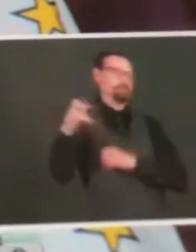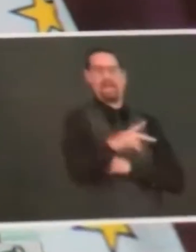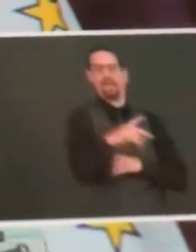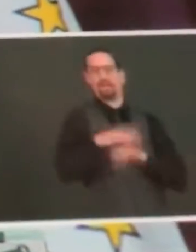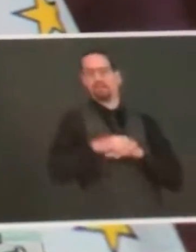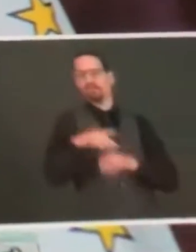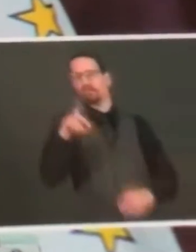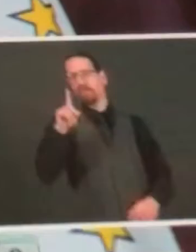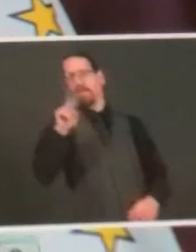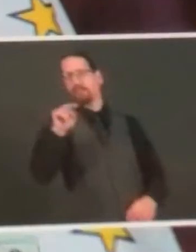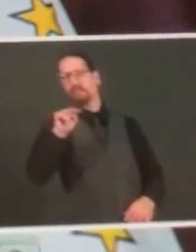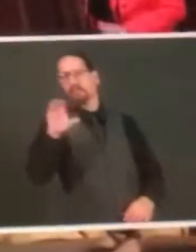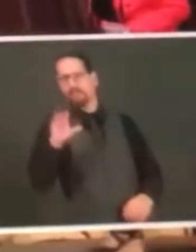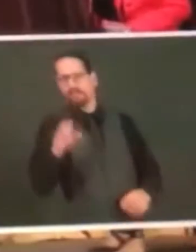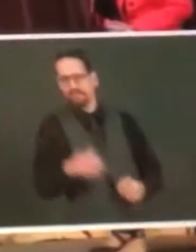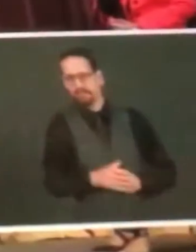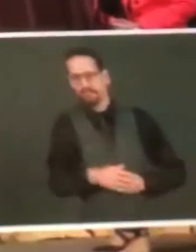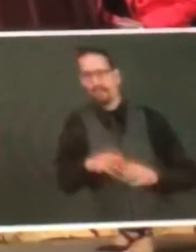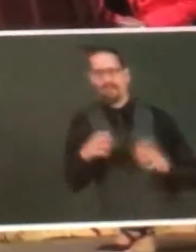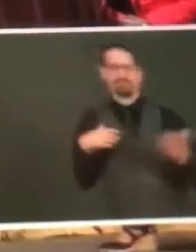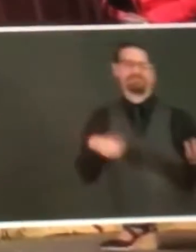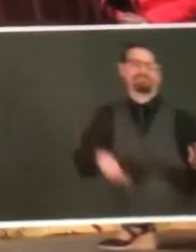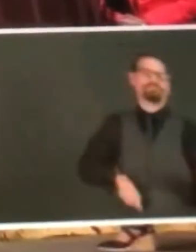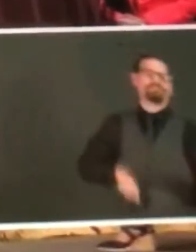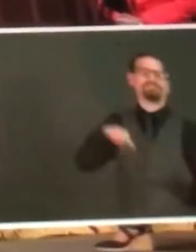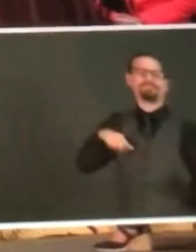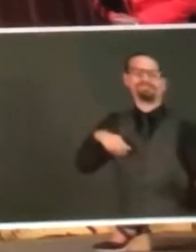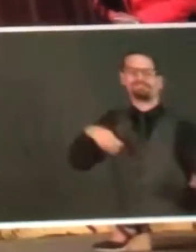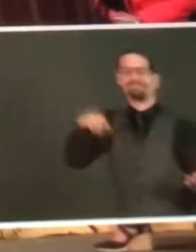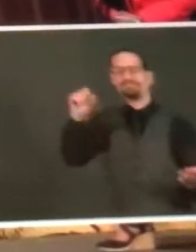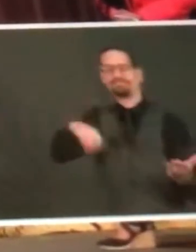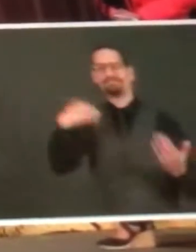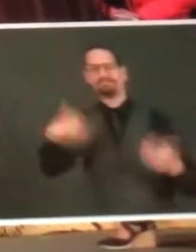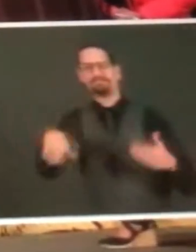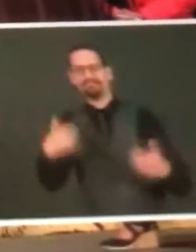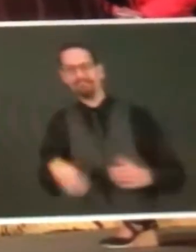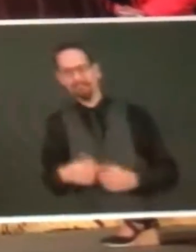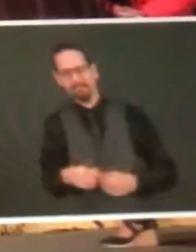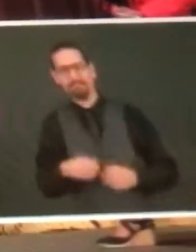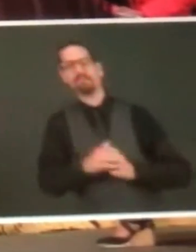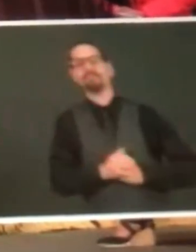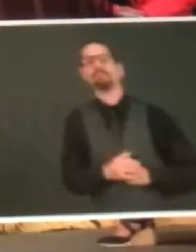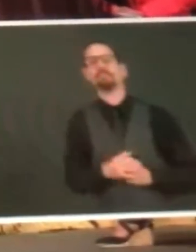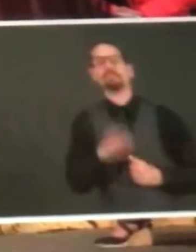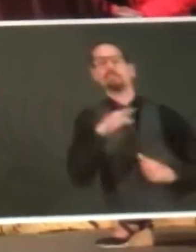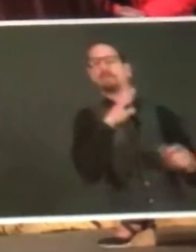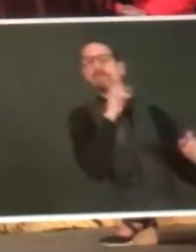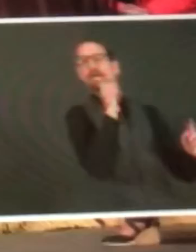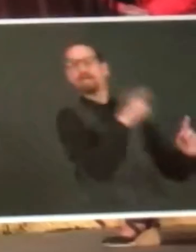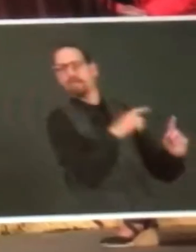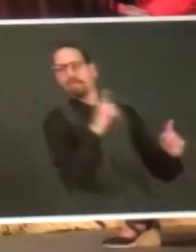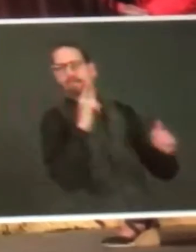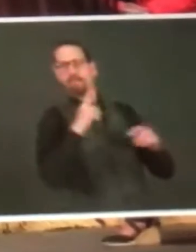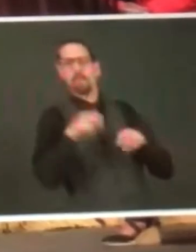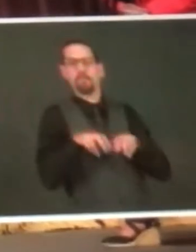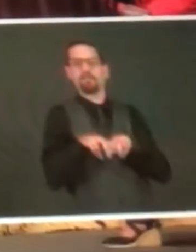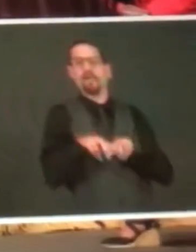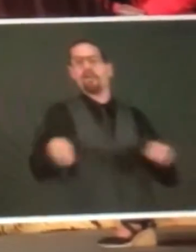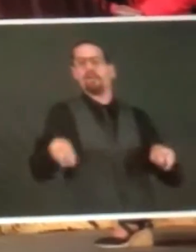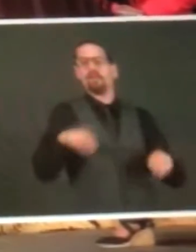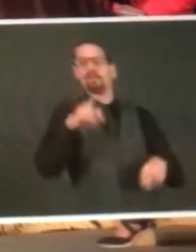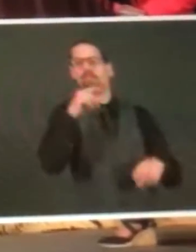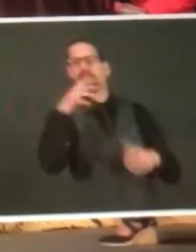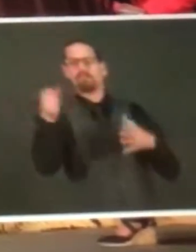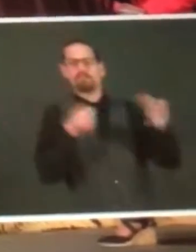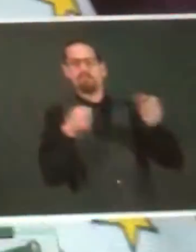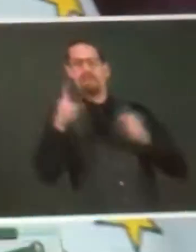proud. And could you just touch on, from what I understand this evening, you're moderating a panel of female governors? Mm-hmm. What's the topic, and just touch